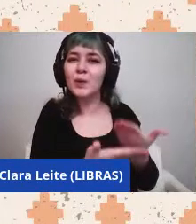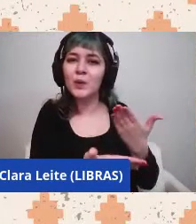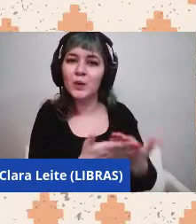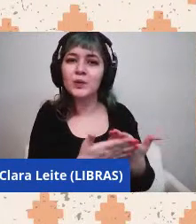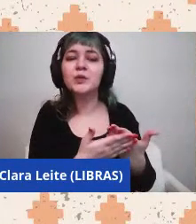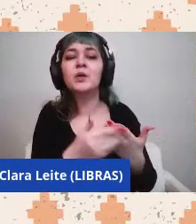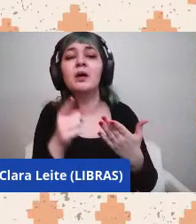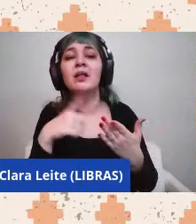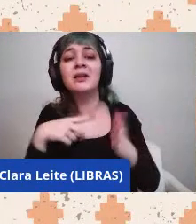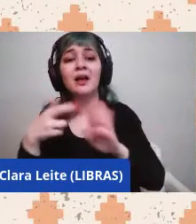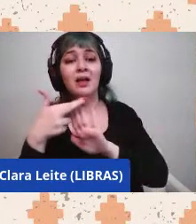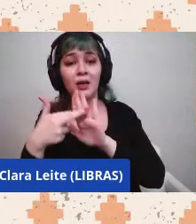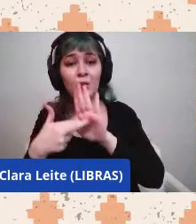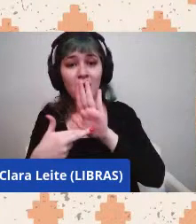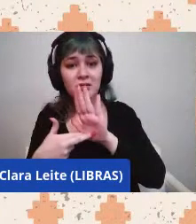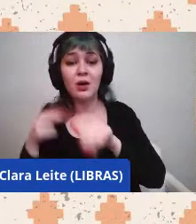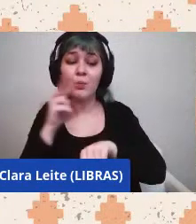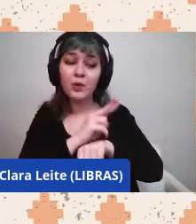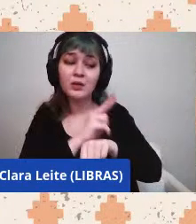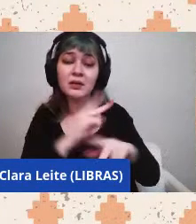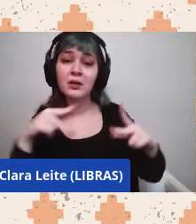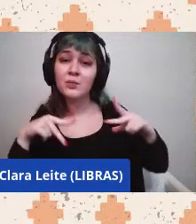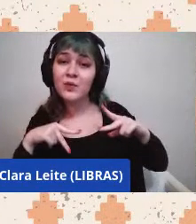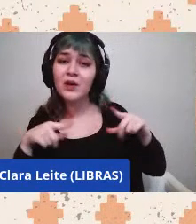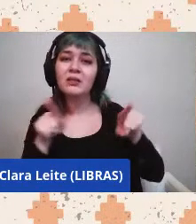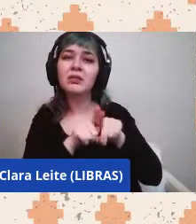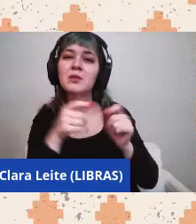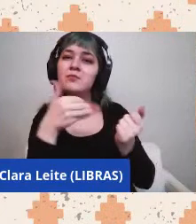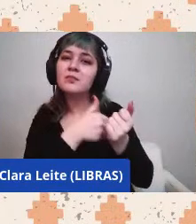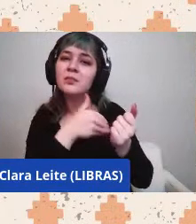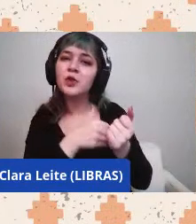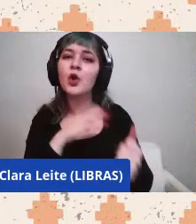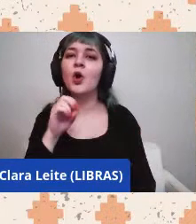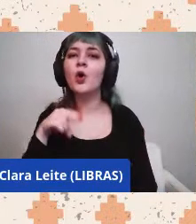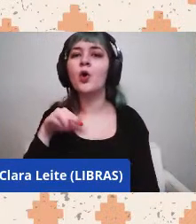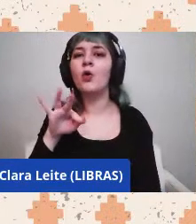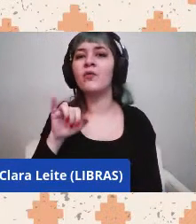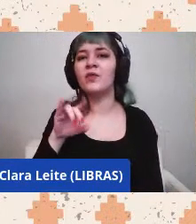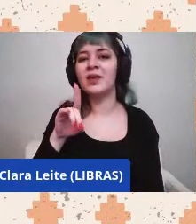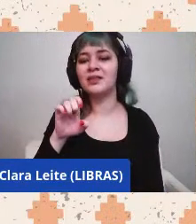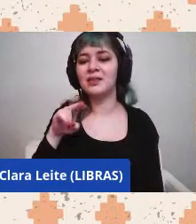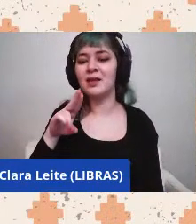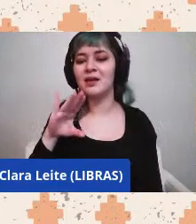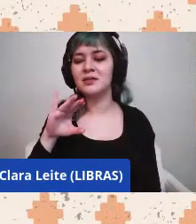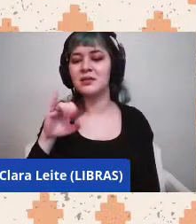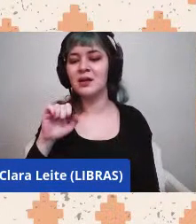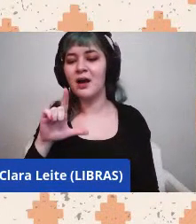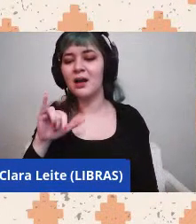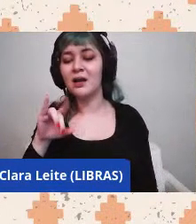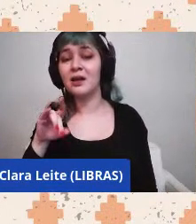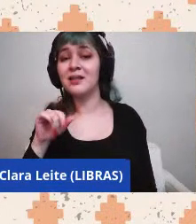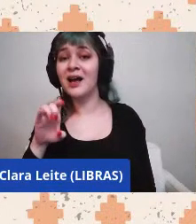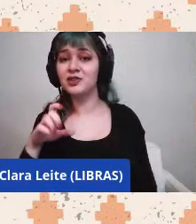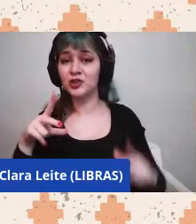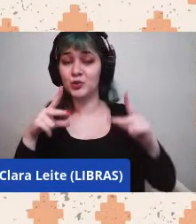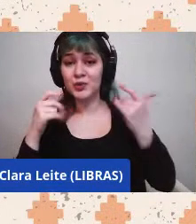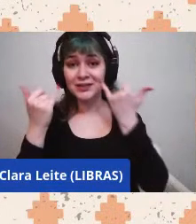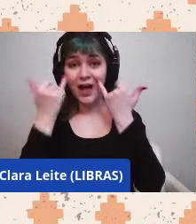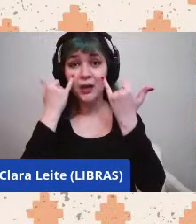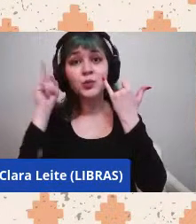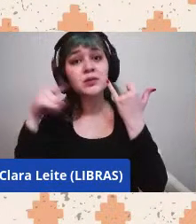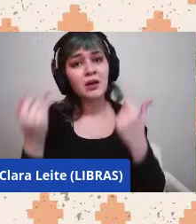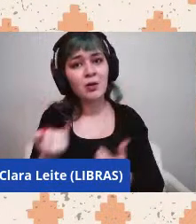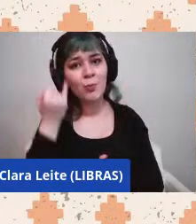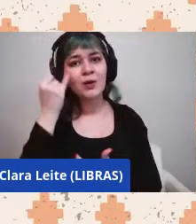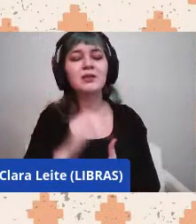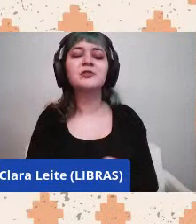regulation, protection of privacy and the confidentiality of those data are extremely important. The one other piece